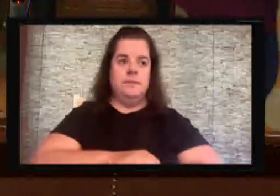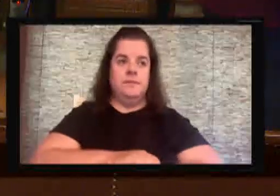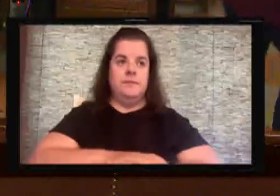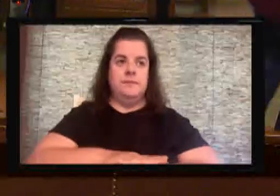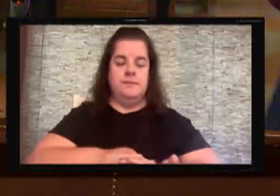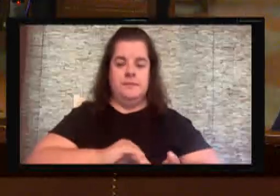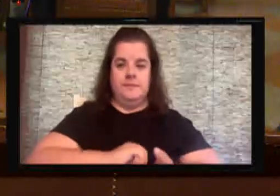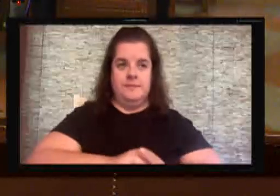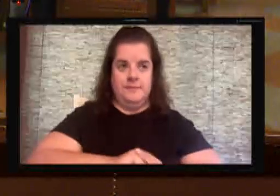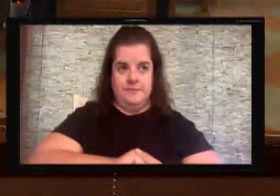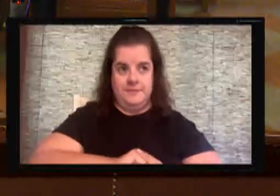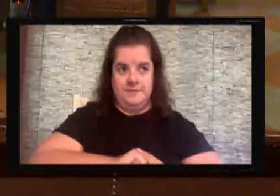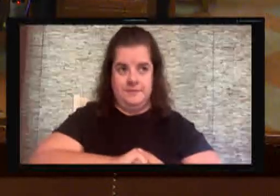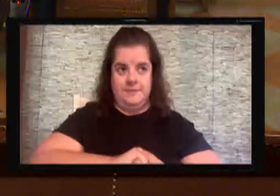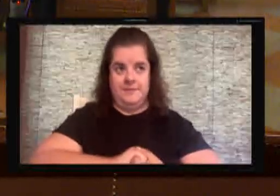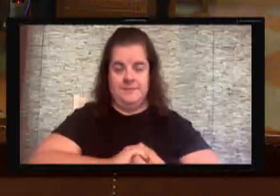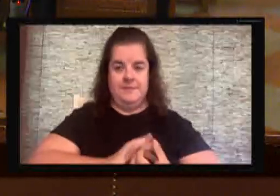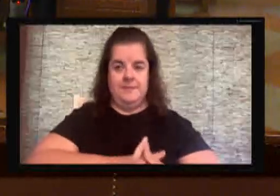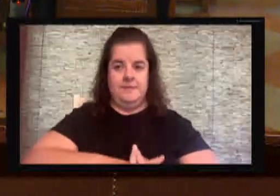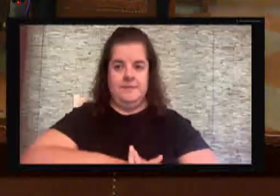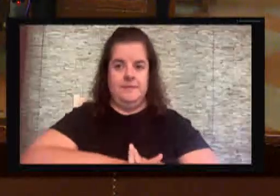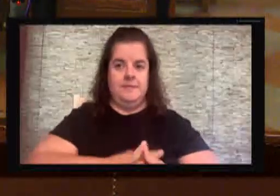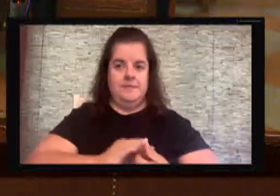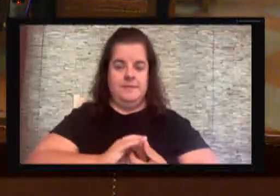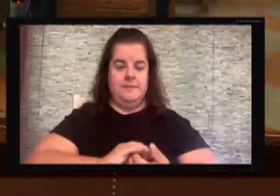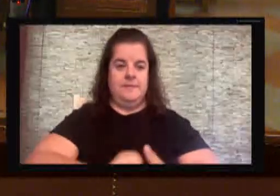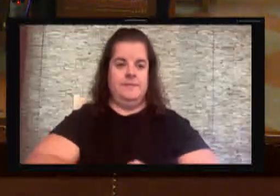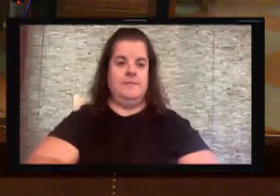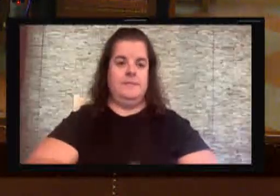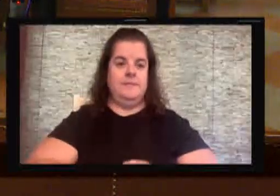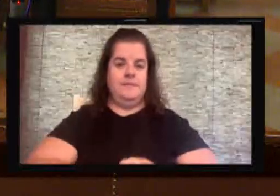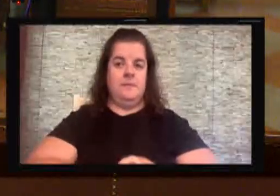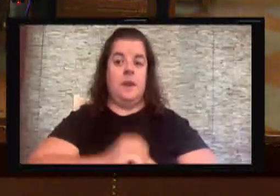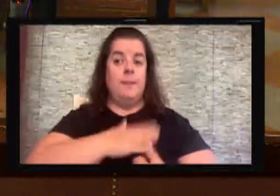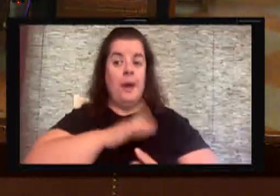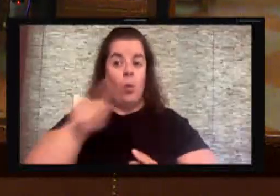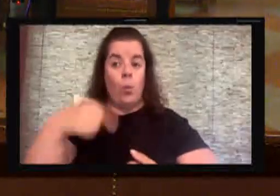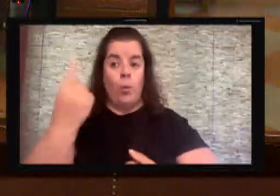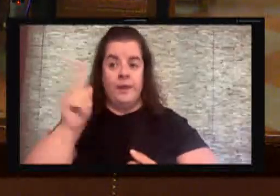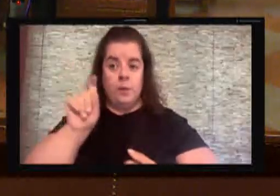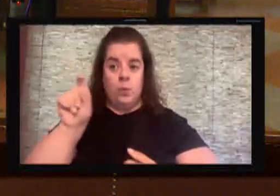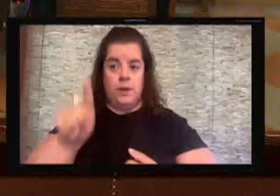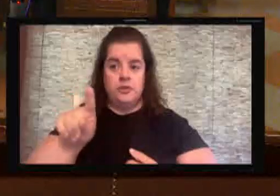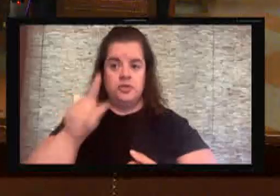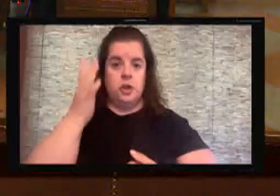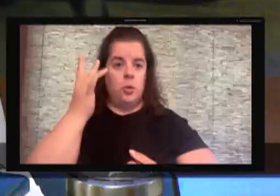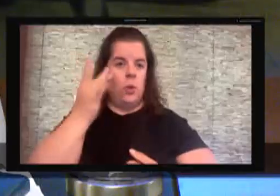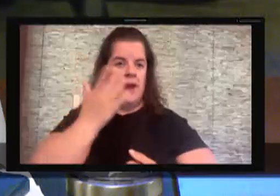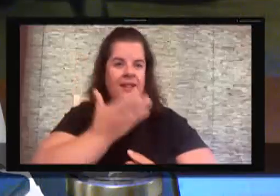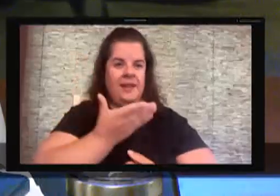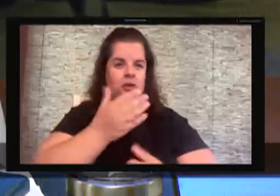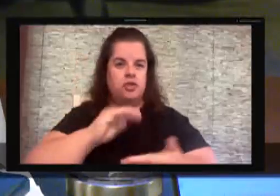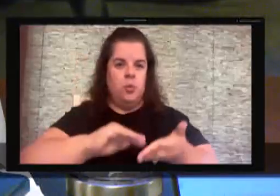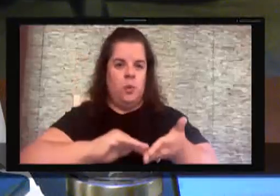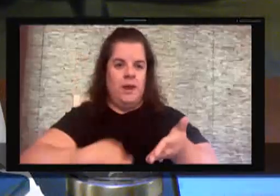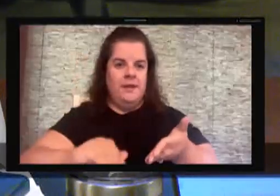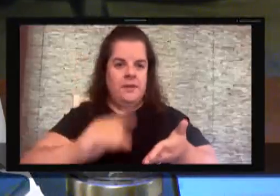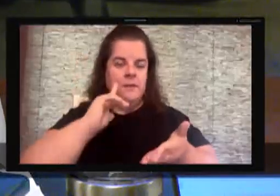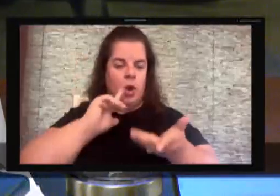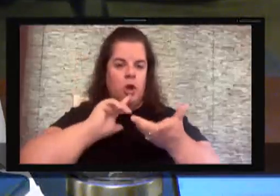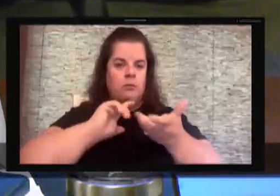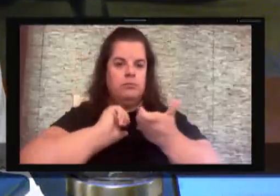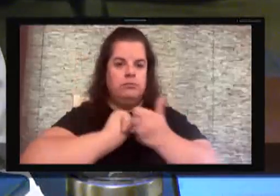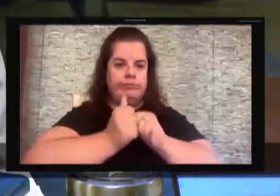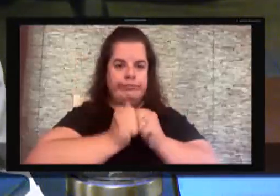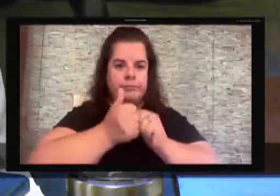This is public safety. We skipped to it. My only question would be why there's a waiver of competitive process for this